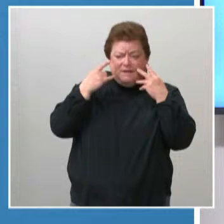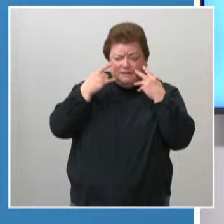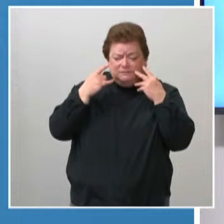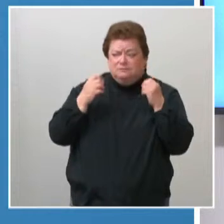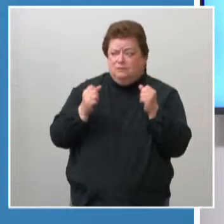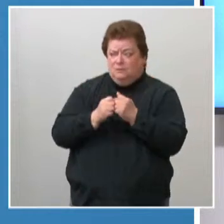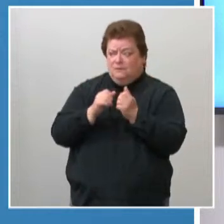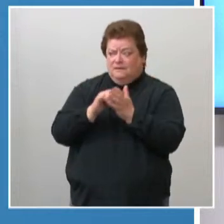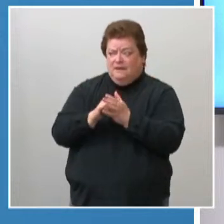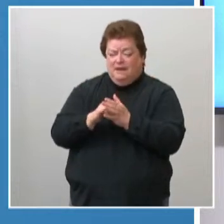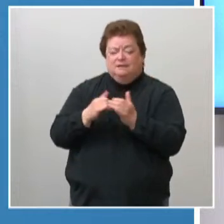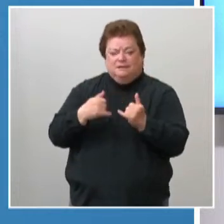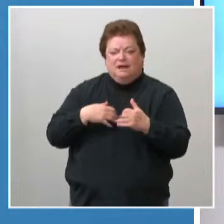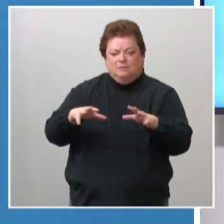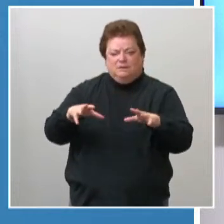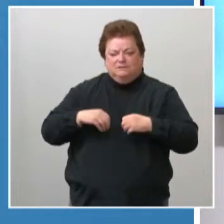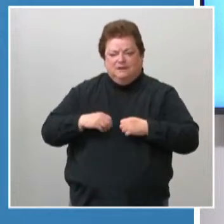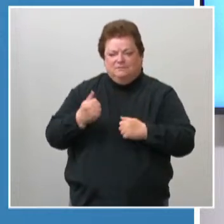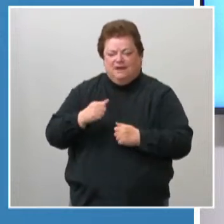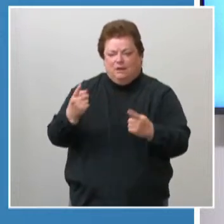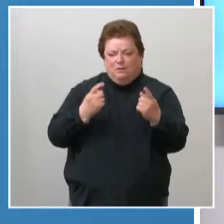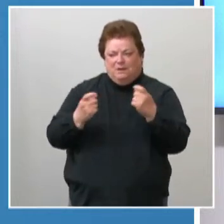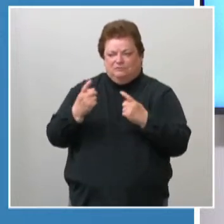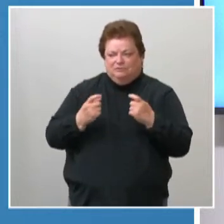with that, I'd be happy to take any questions.